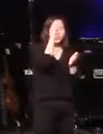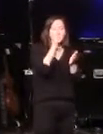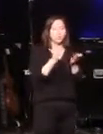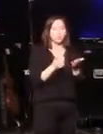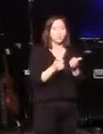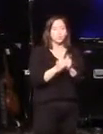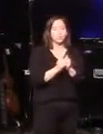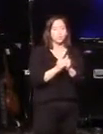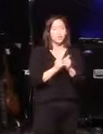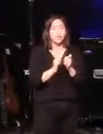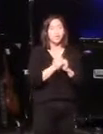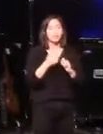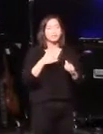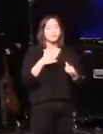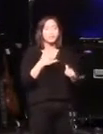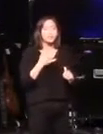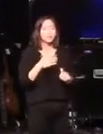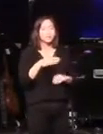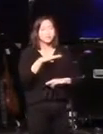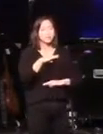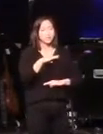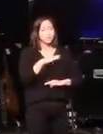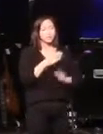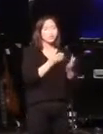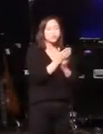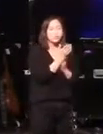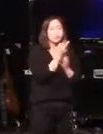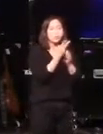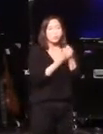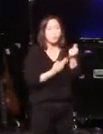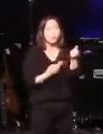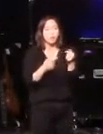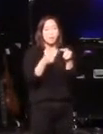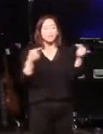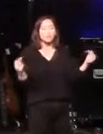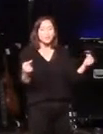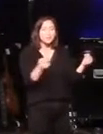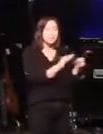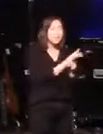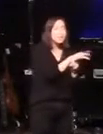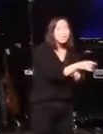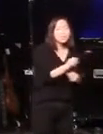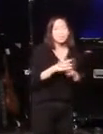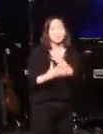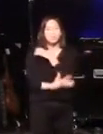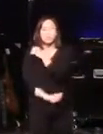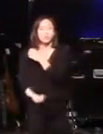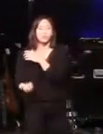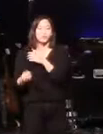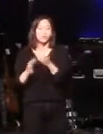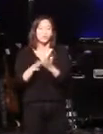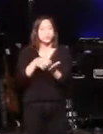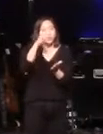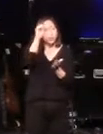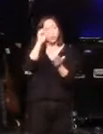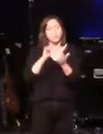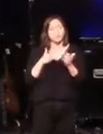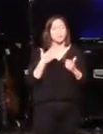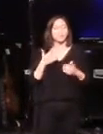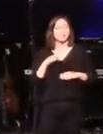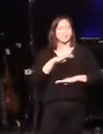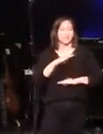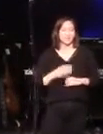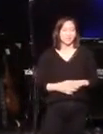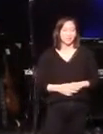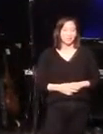need, there's these extremes. How do I know that we have this? It's interesting. There's a passage about fasting. Fasting is one of the things you can do, but there's an interesting